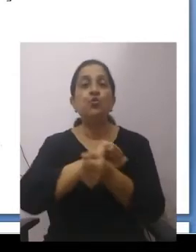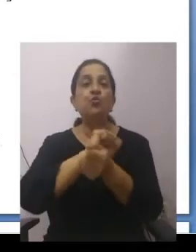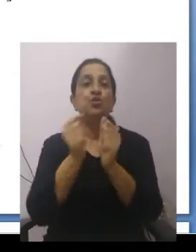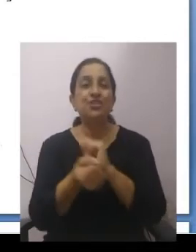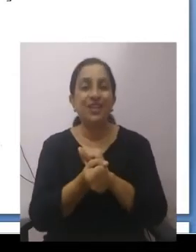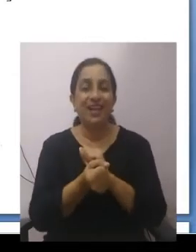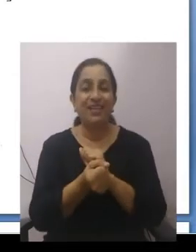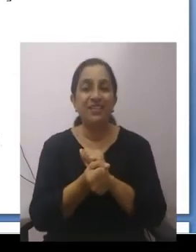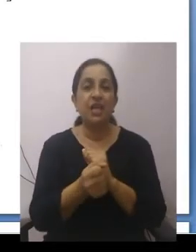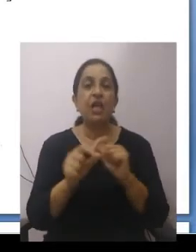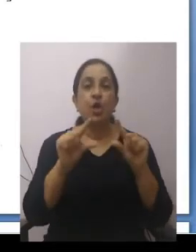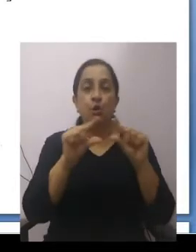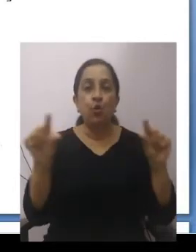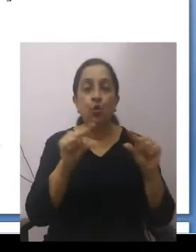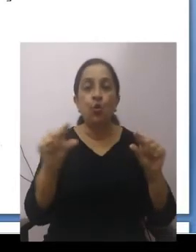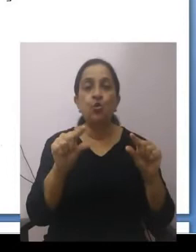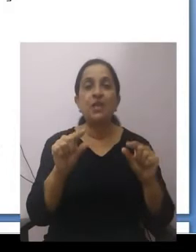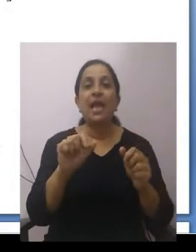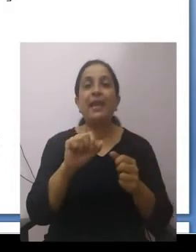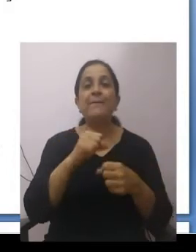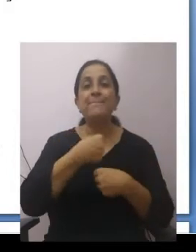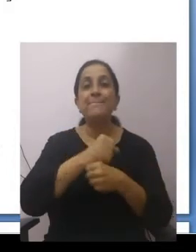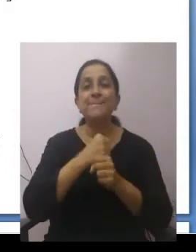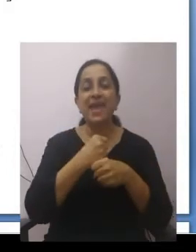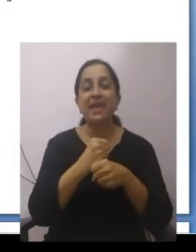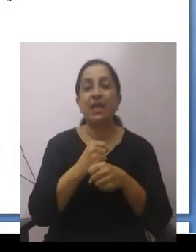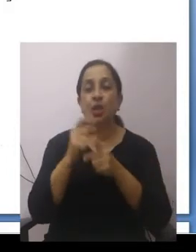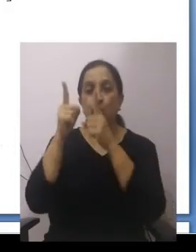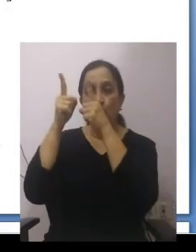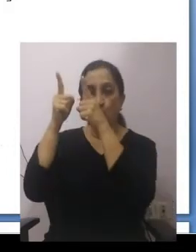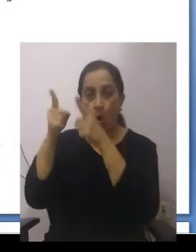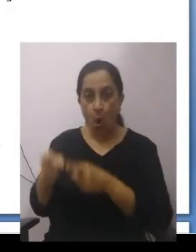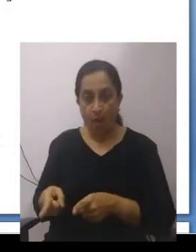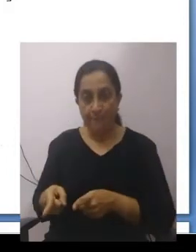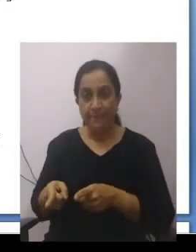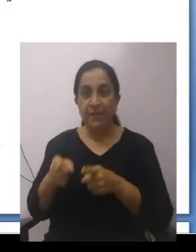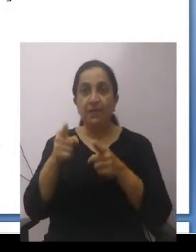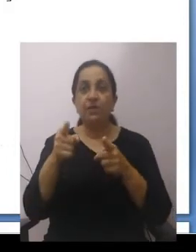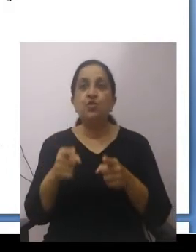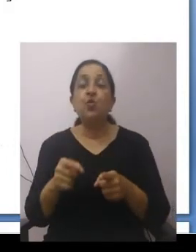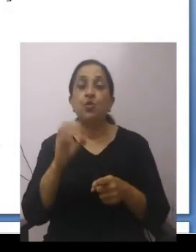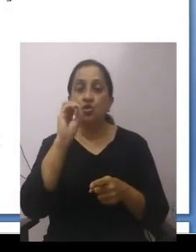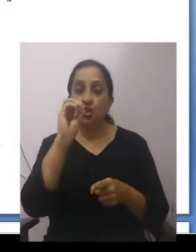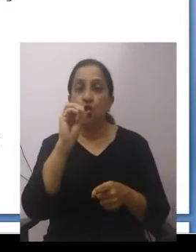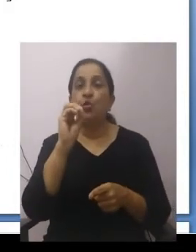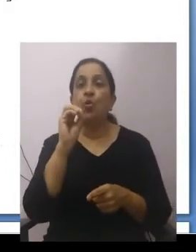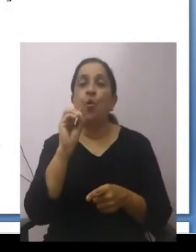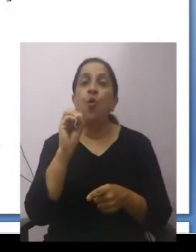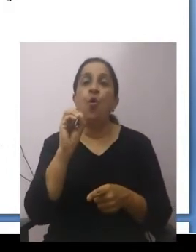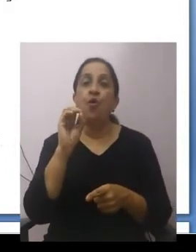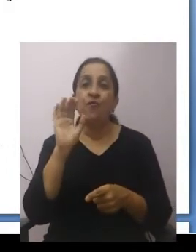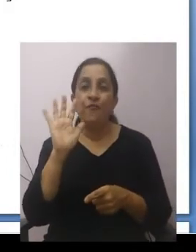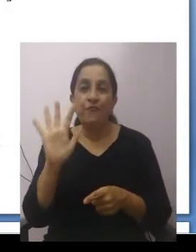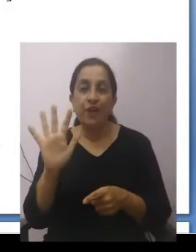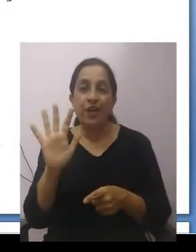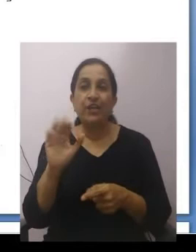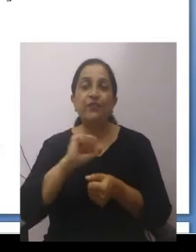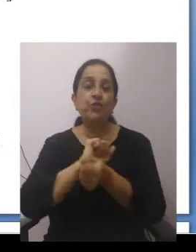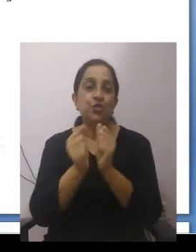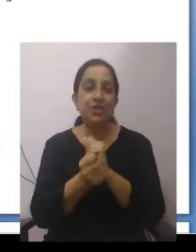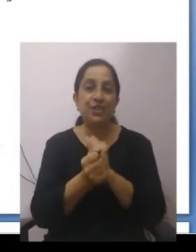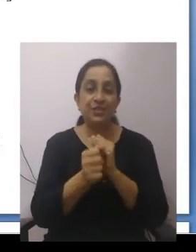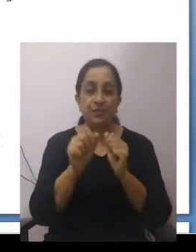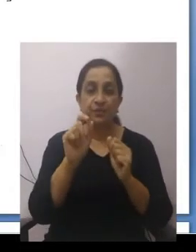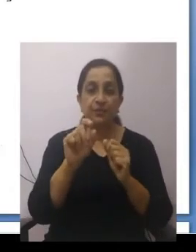as columns. Okay, so row is 0, 5, so you put it as column. When you put it as